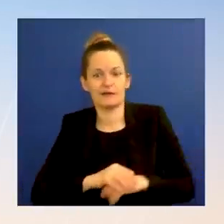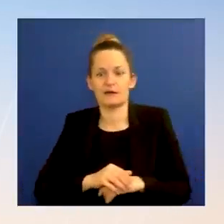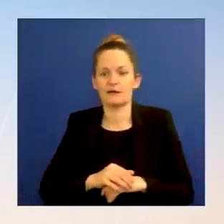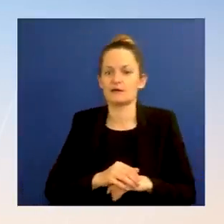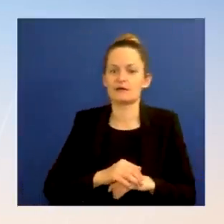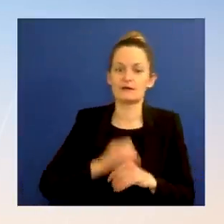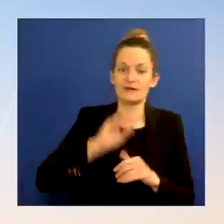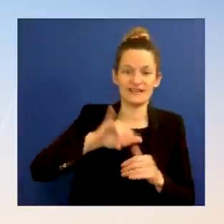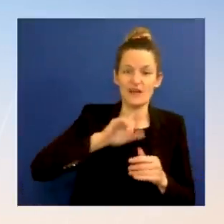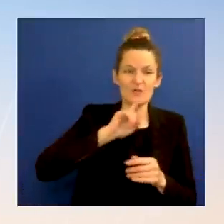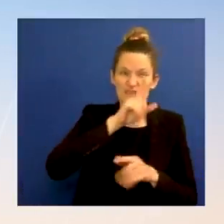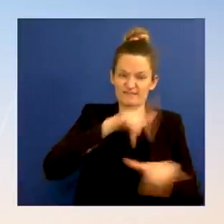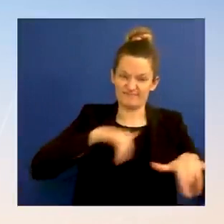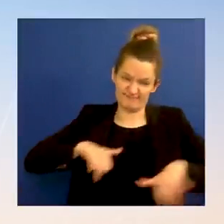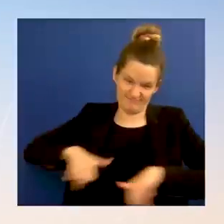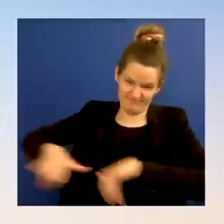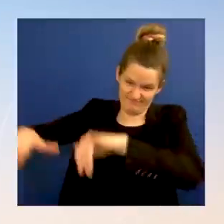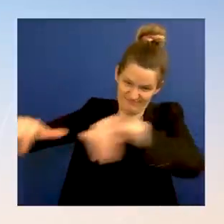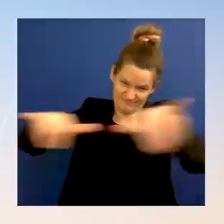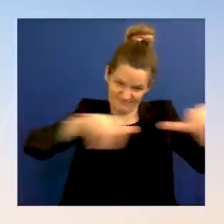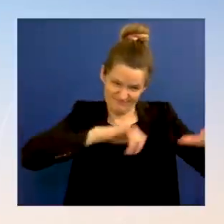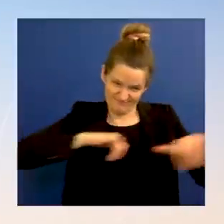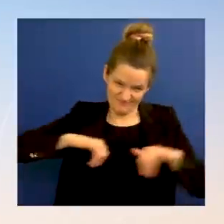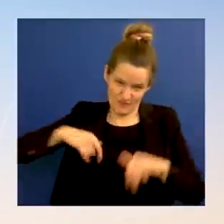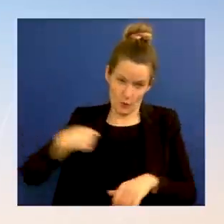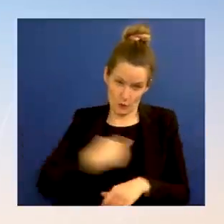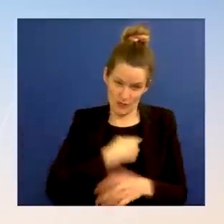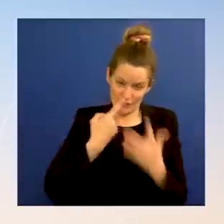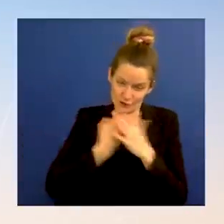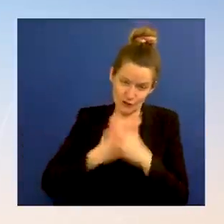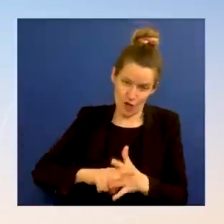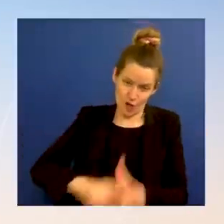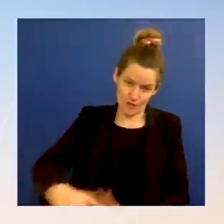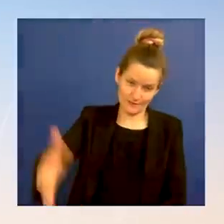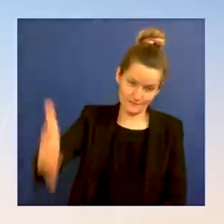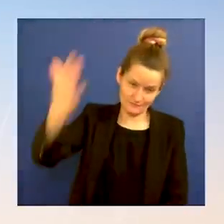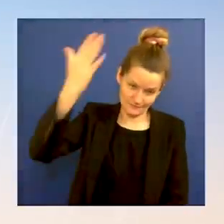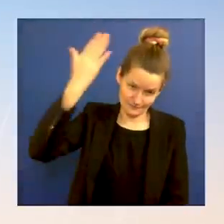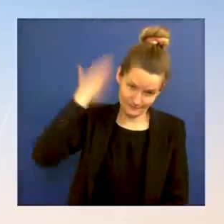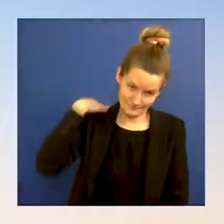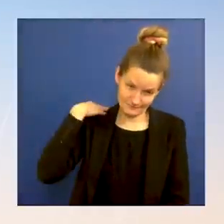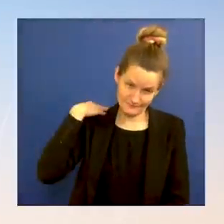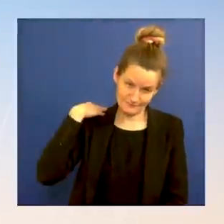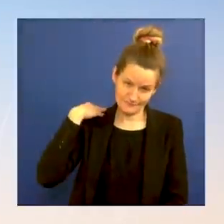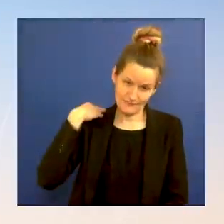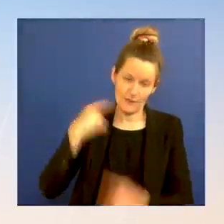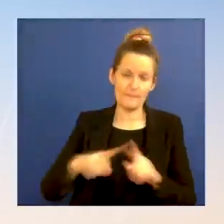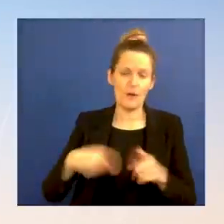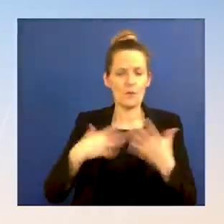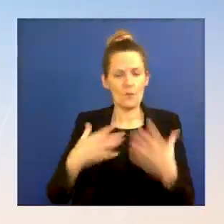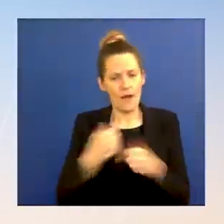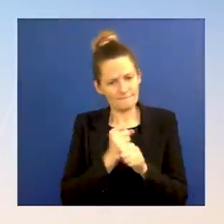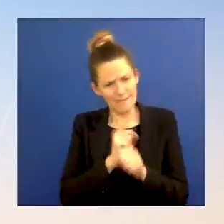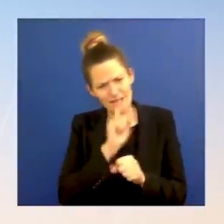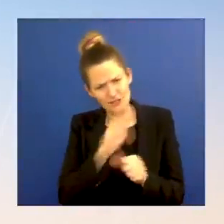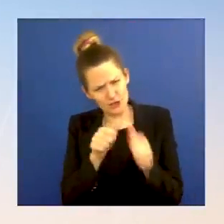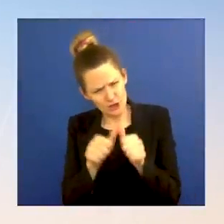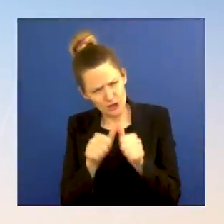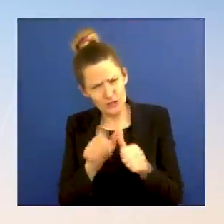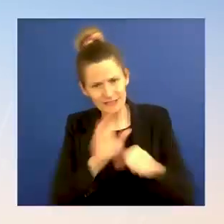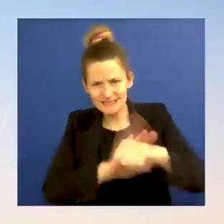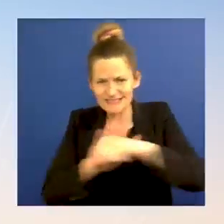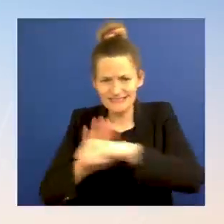this potential threat, they escalated, they increased back in the fall. But in terms of why not yet, I can't speak to that, but we are